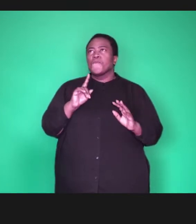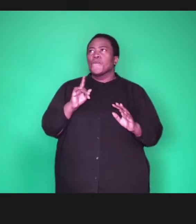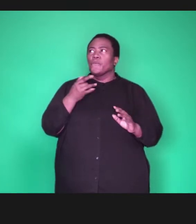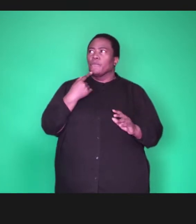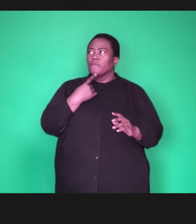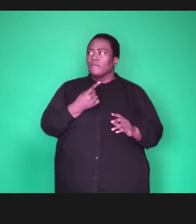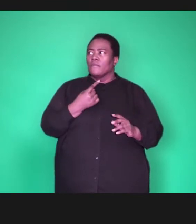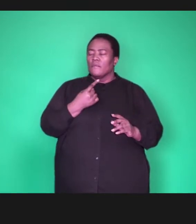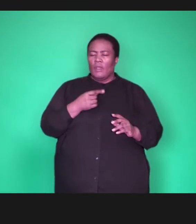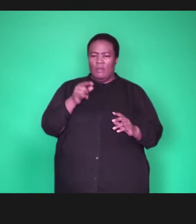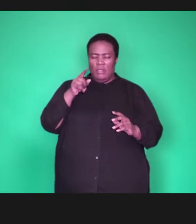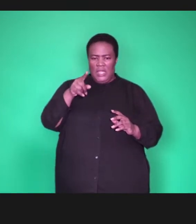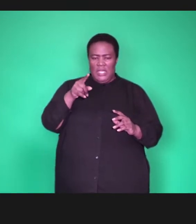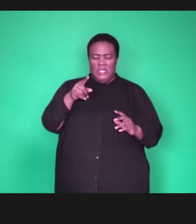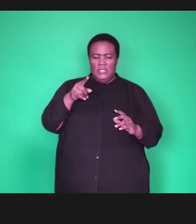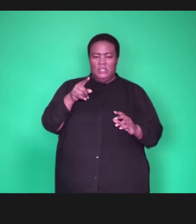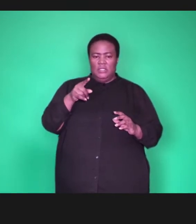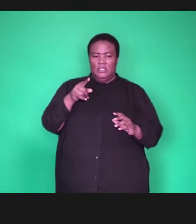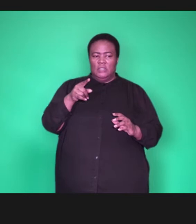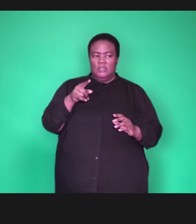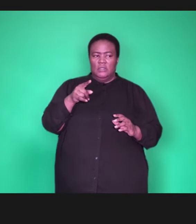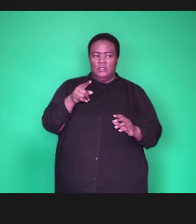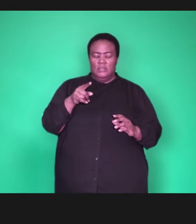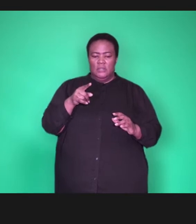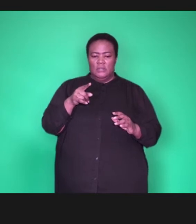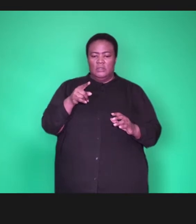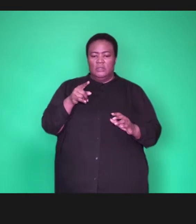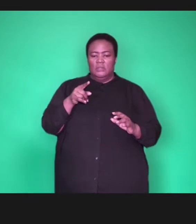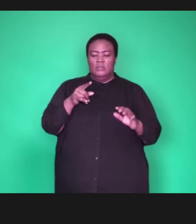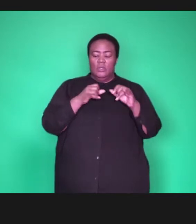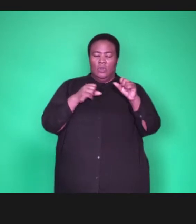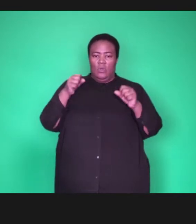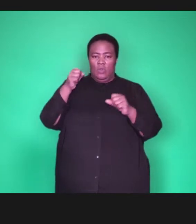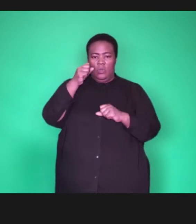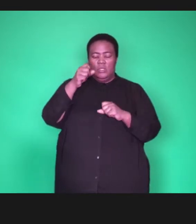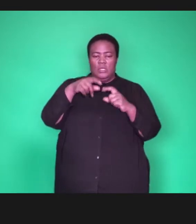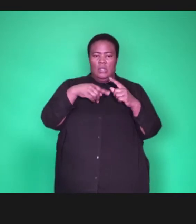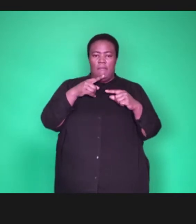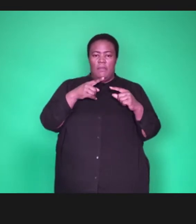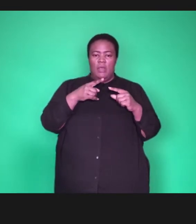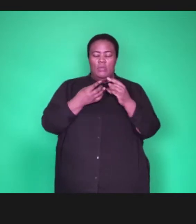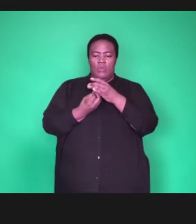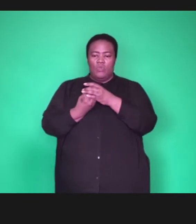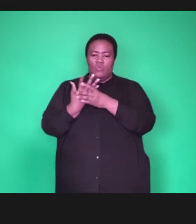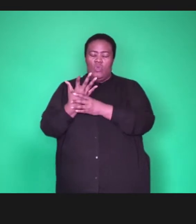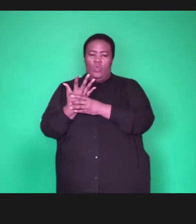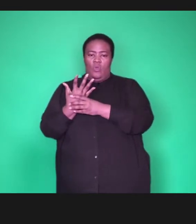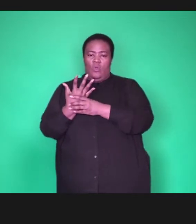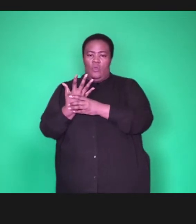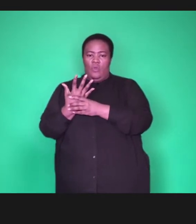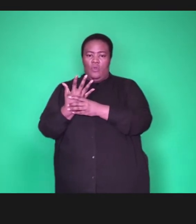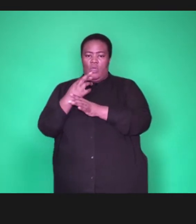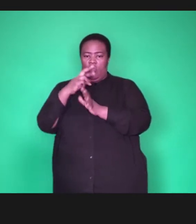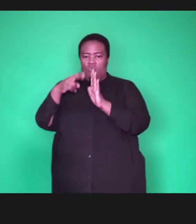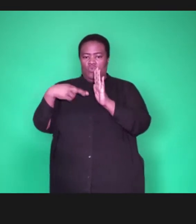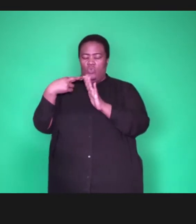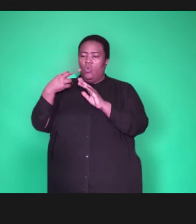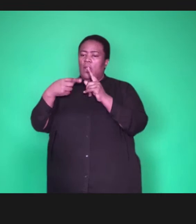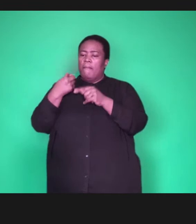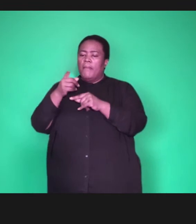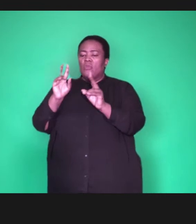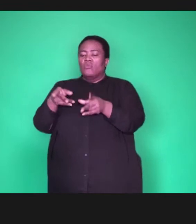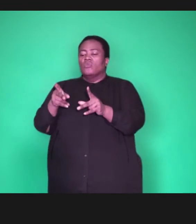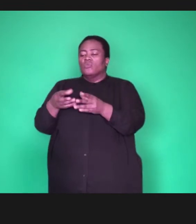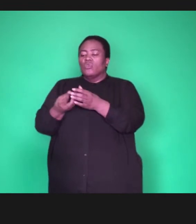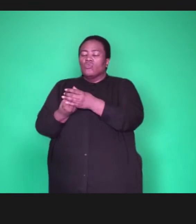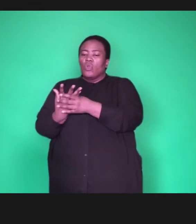these conclusions about the growing role of natural growth is